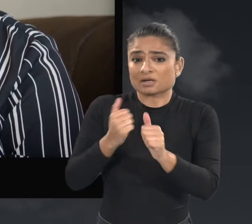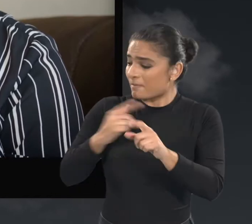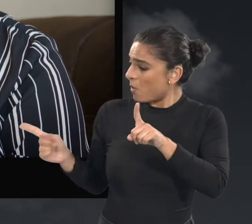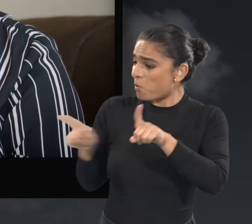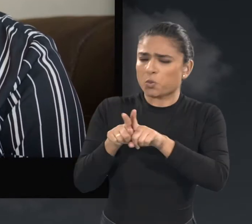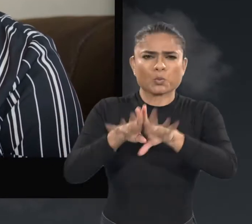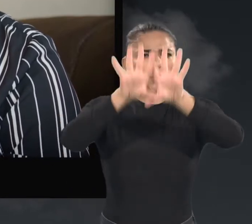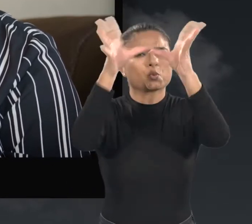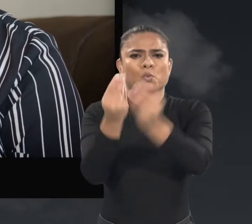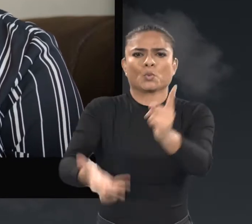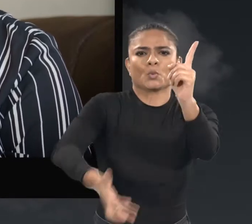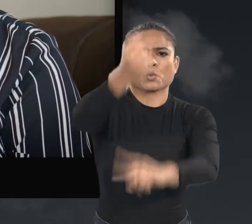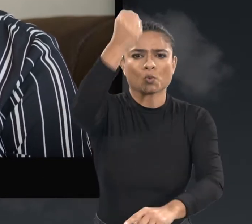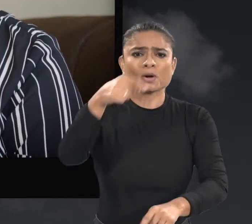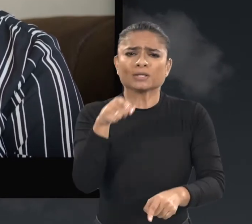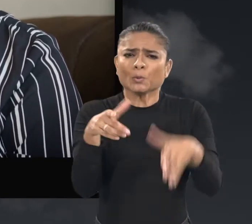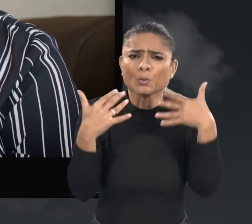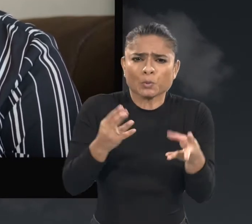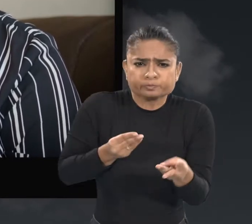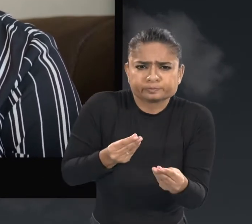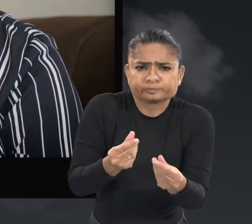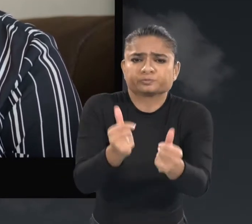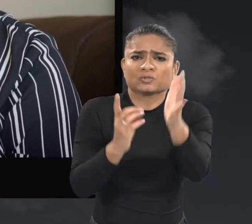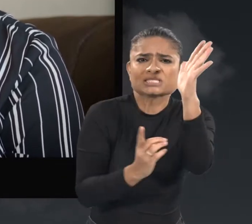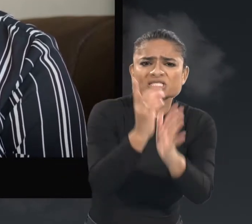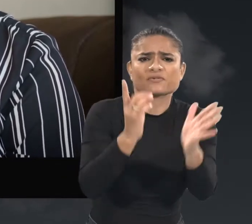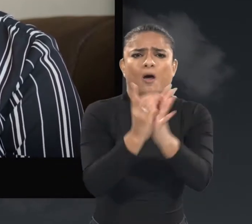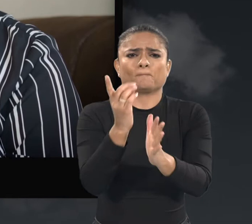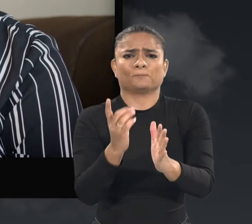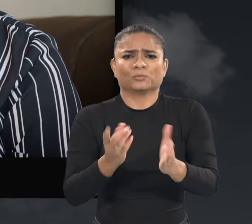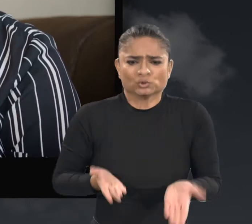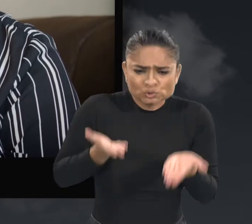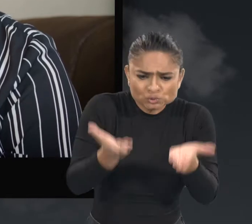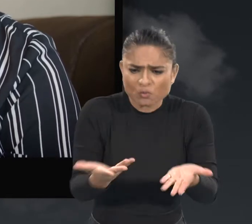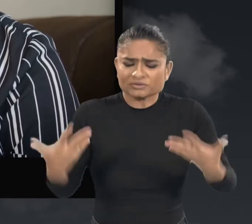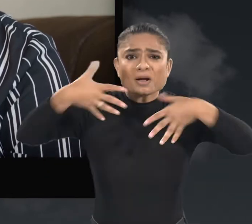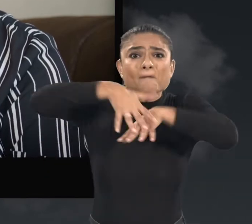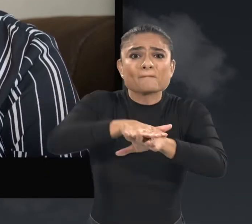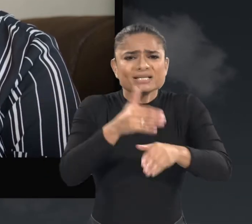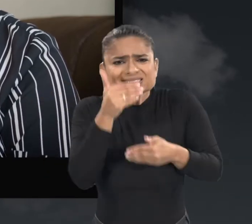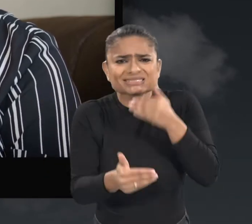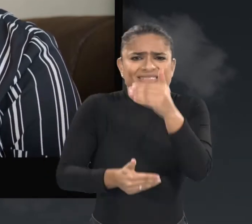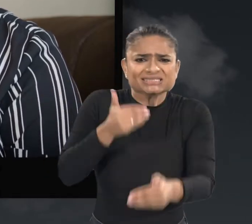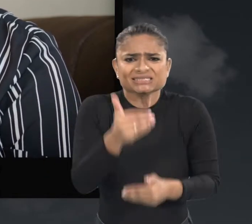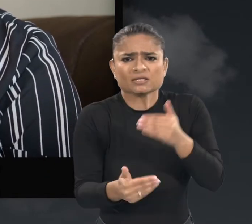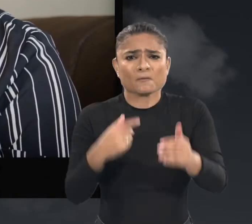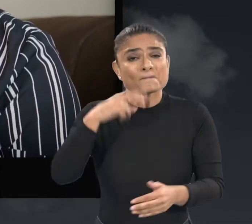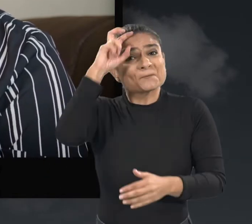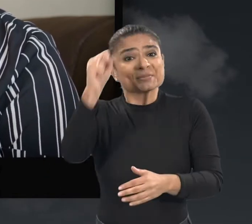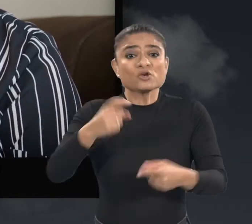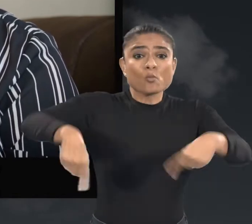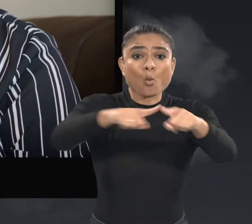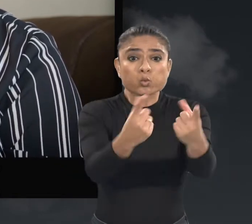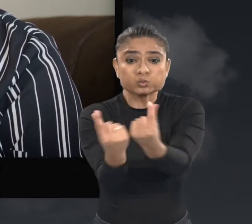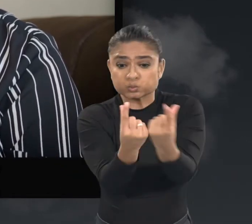everything, whether it's policy development and review, service development and implementation.